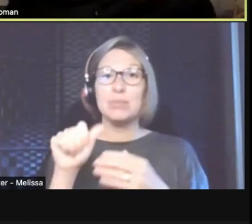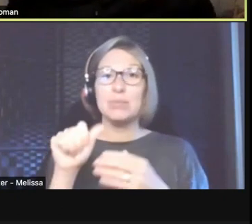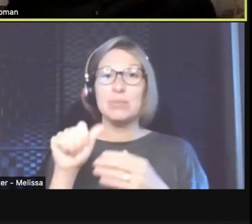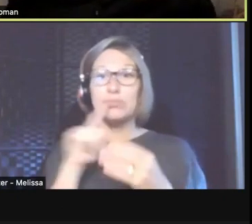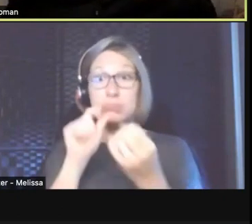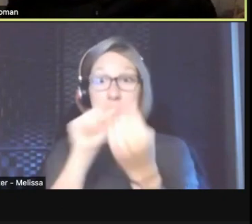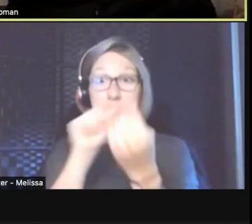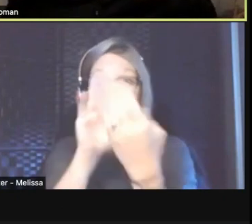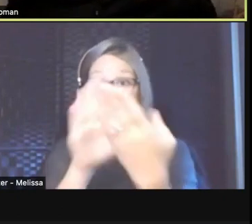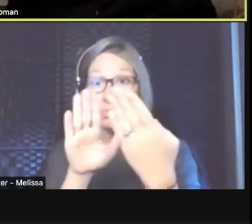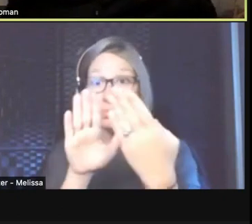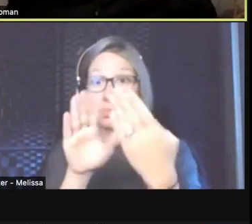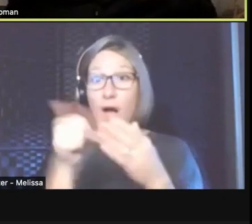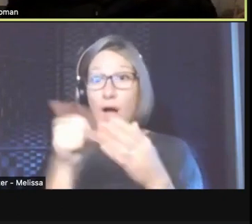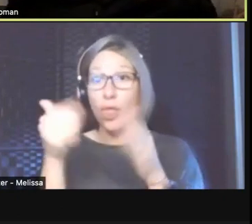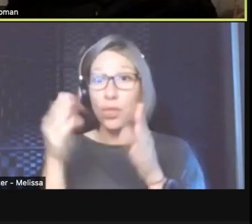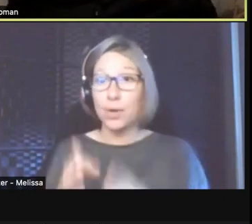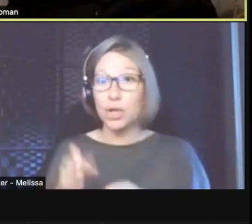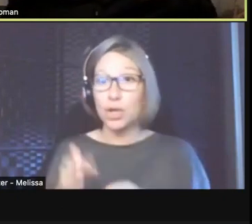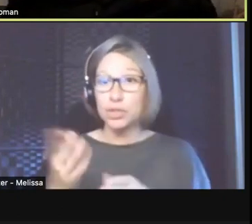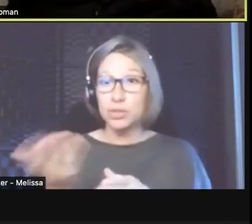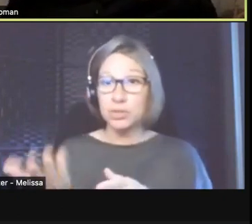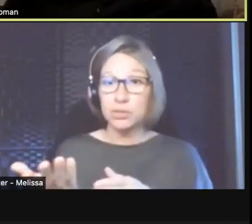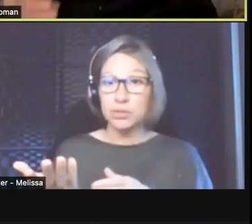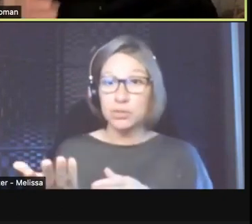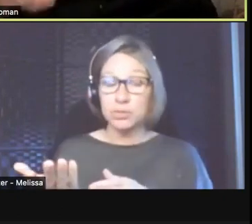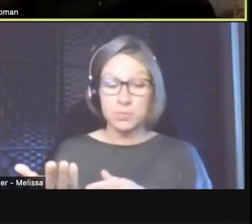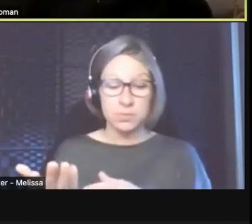another person there?